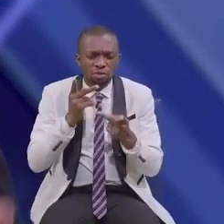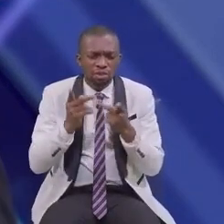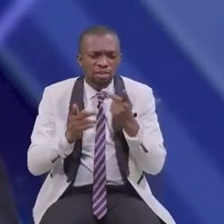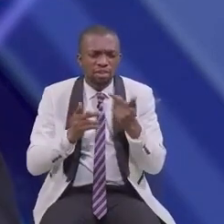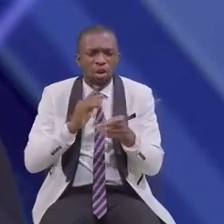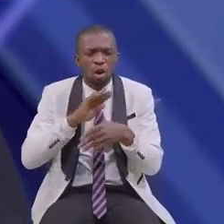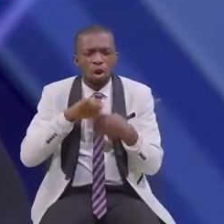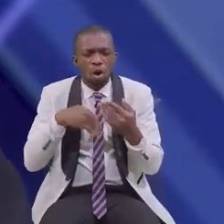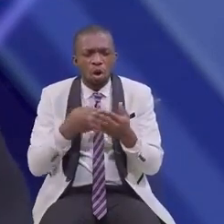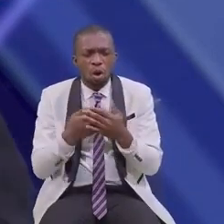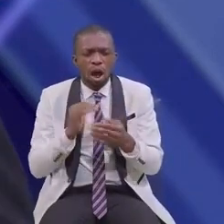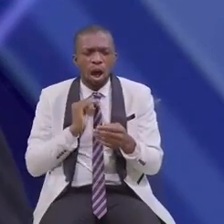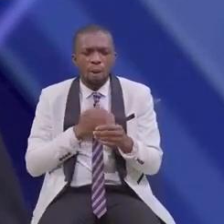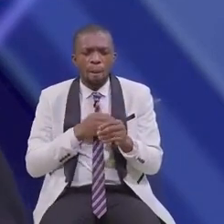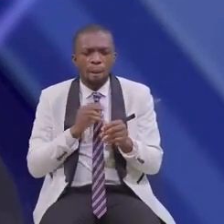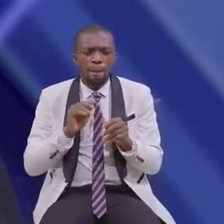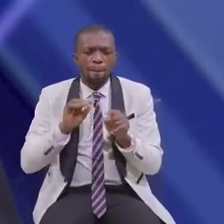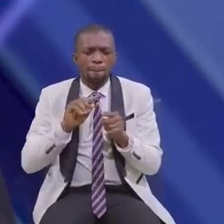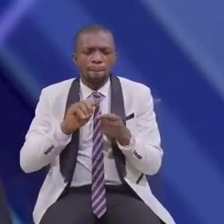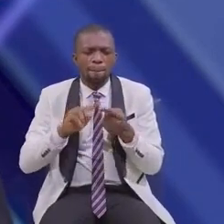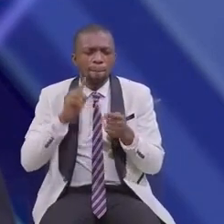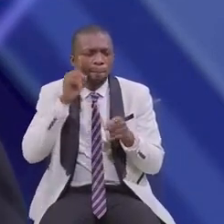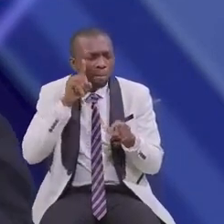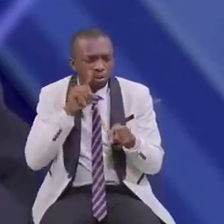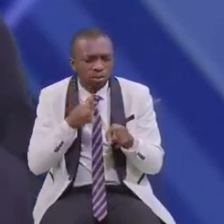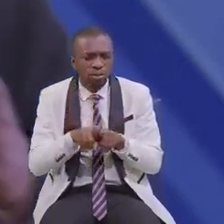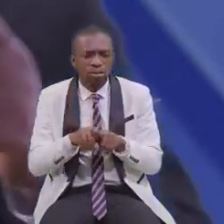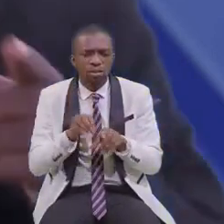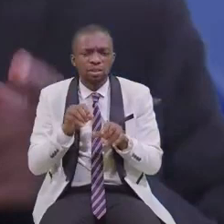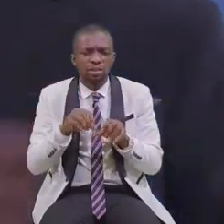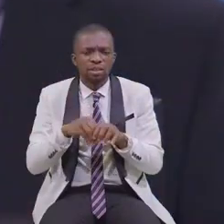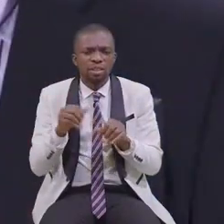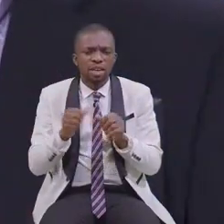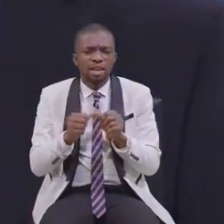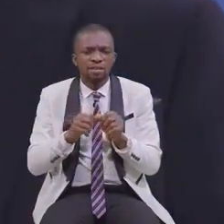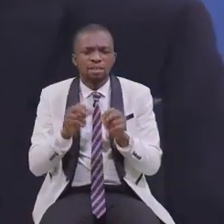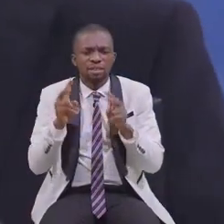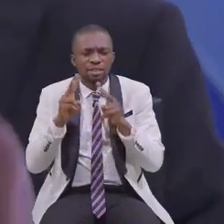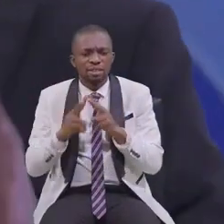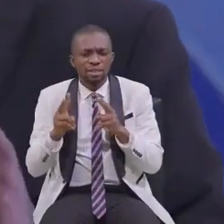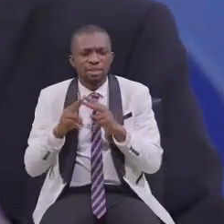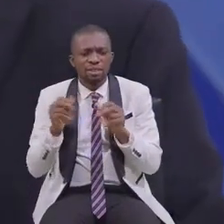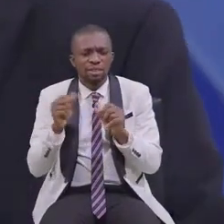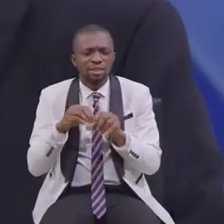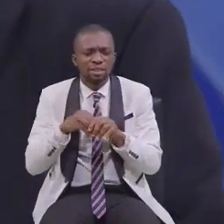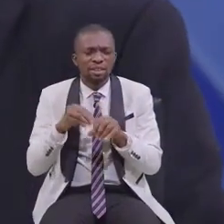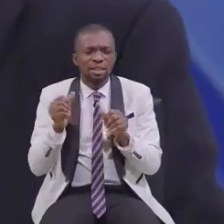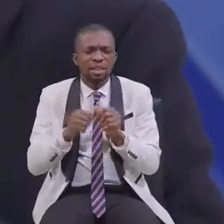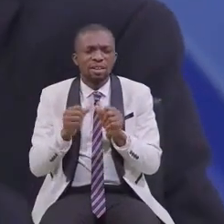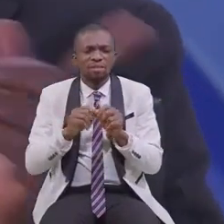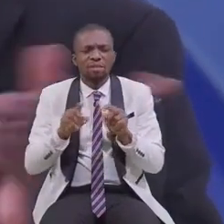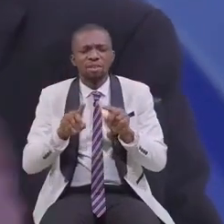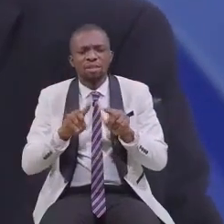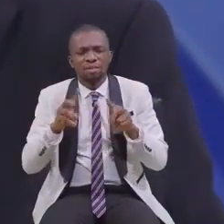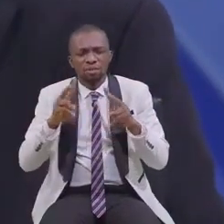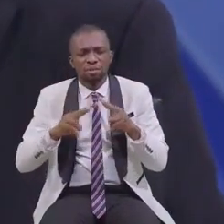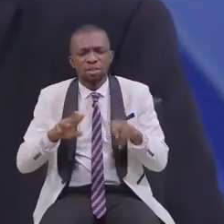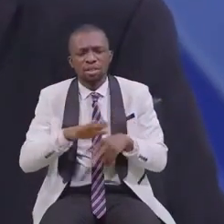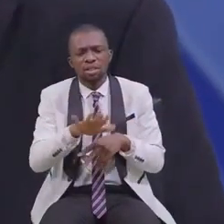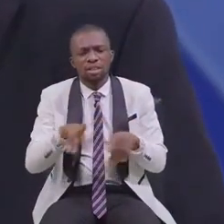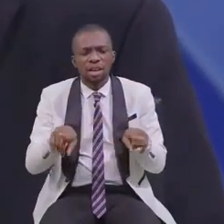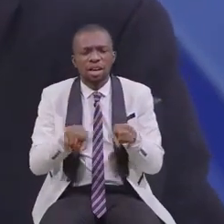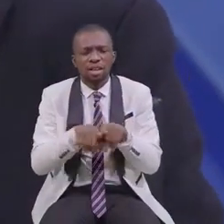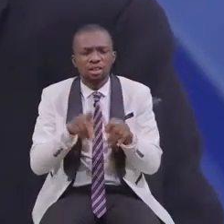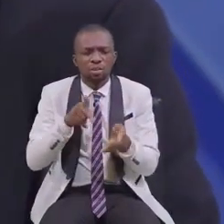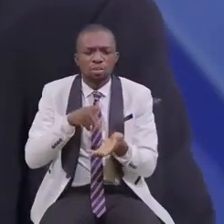our brethren in every city and in the village, just like Paul, you know, told the people and told Barnabas,